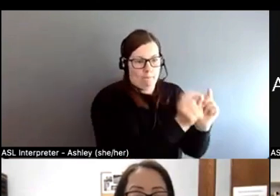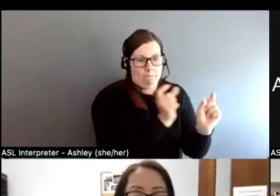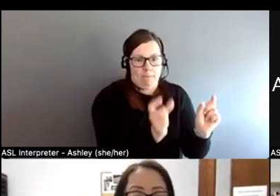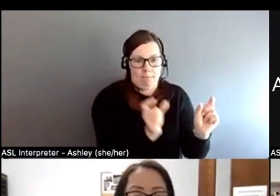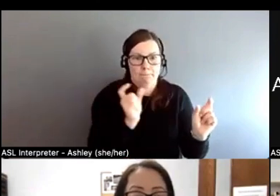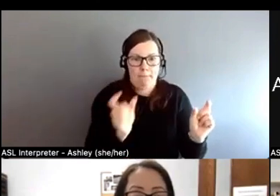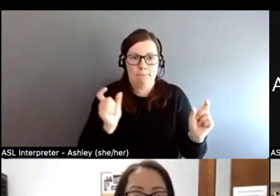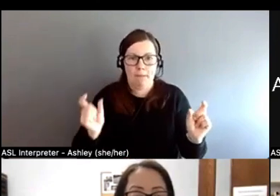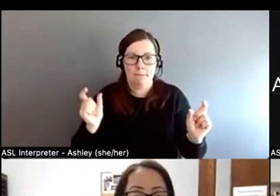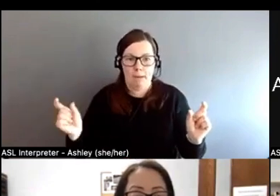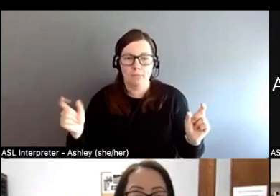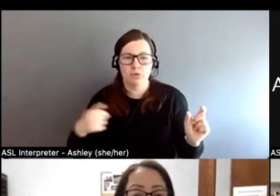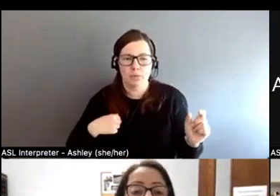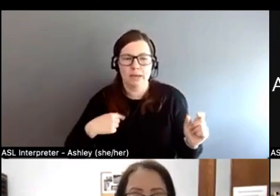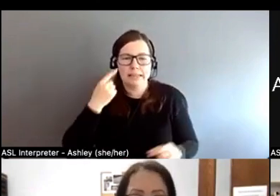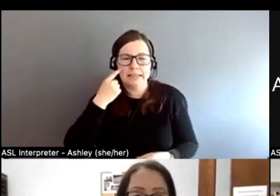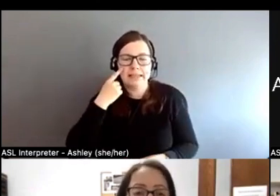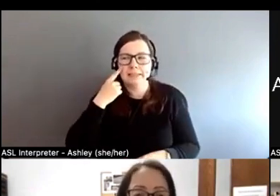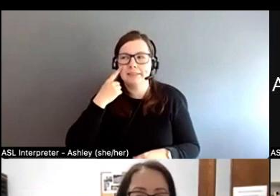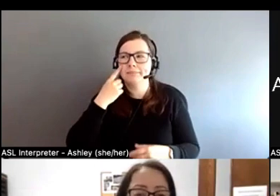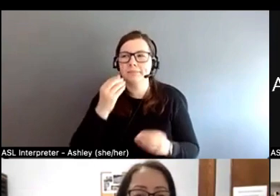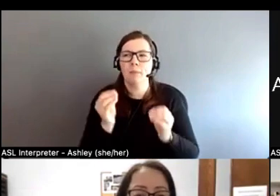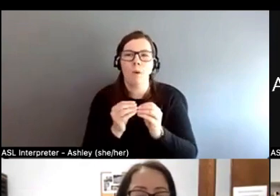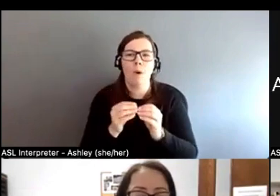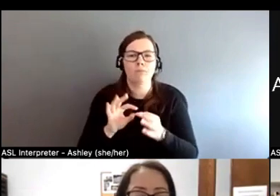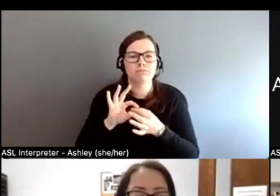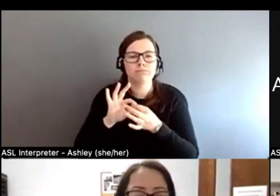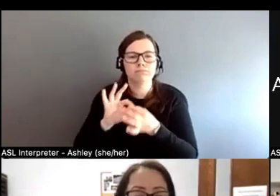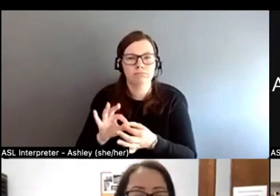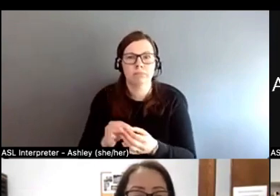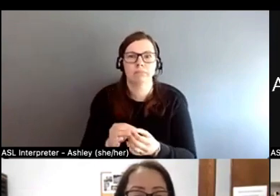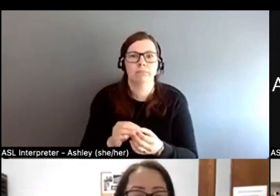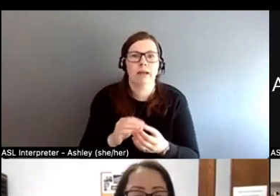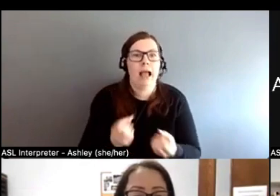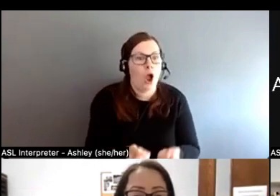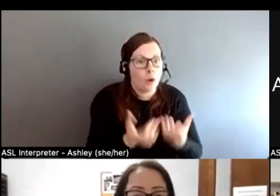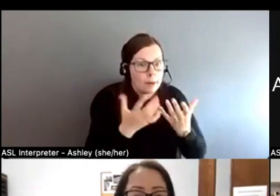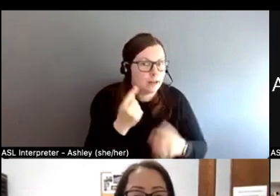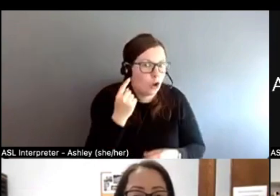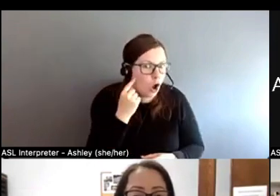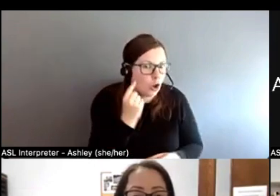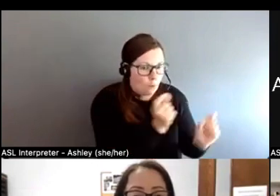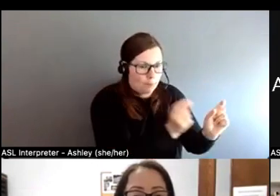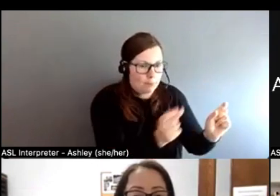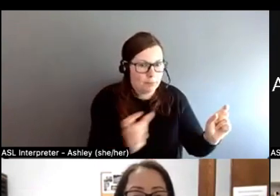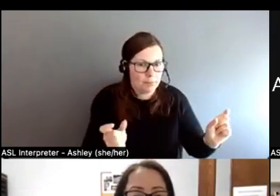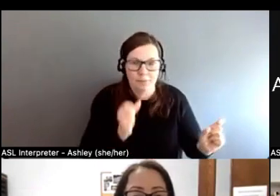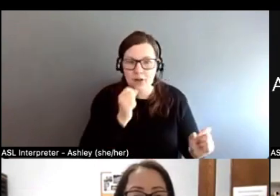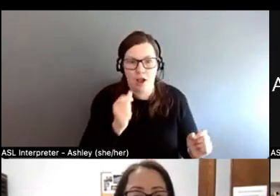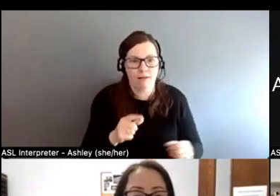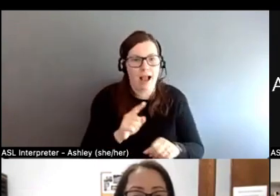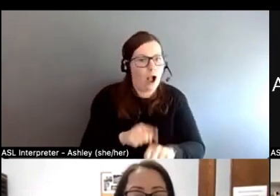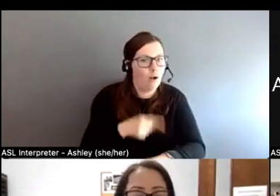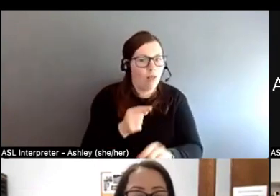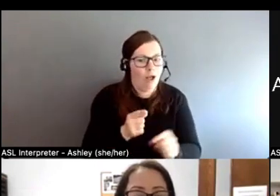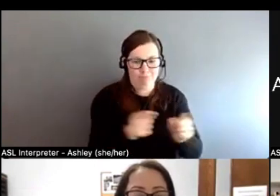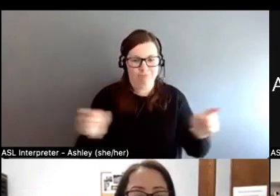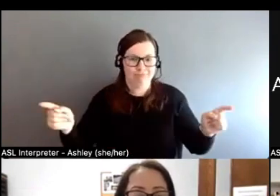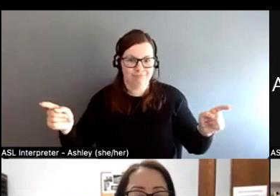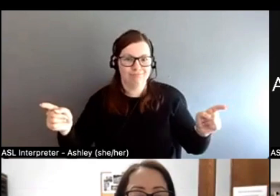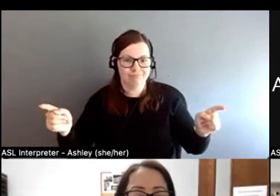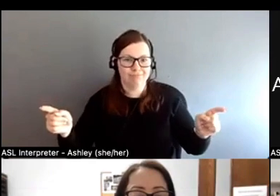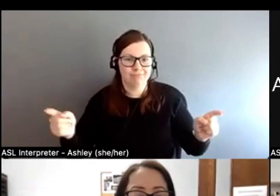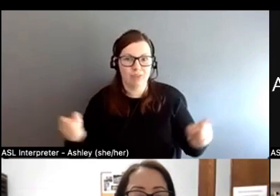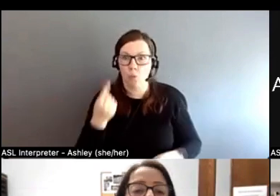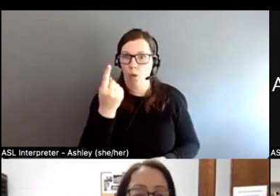of audio rather than the length. Okay. And it's just to add to Canva as well,